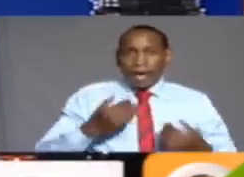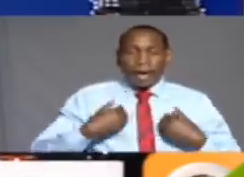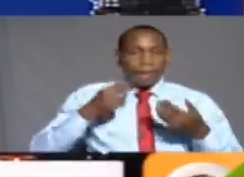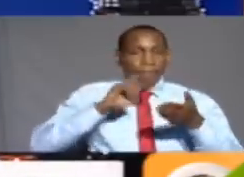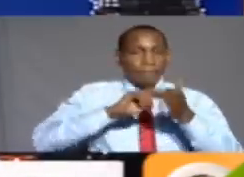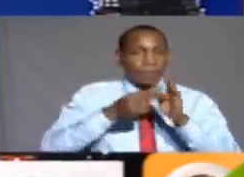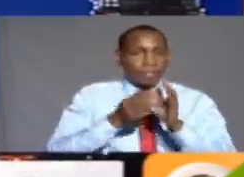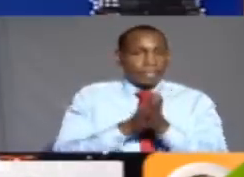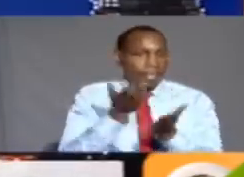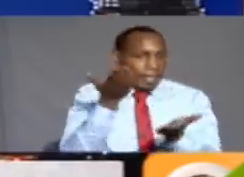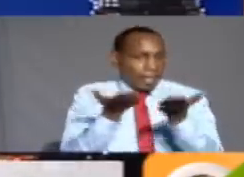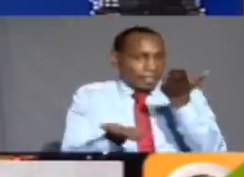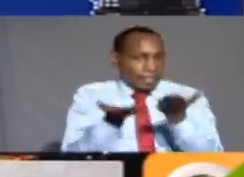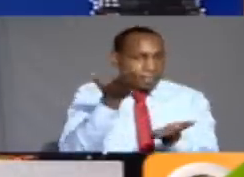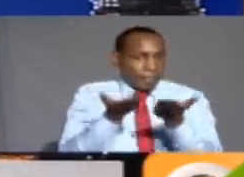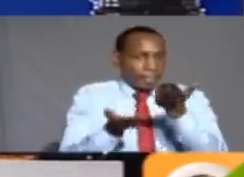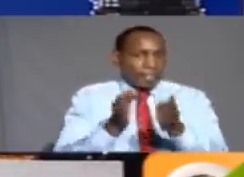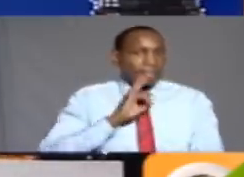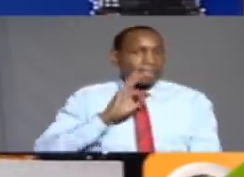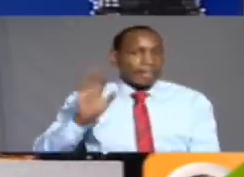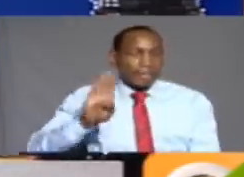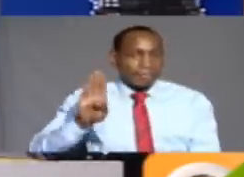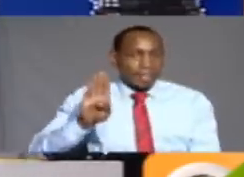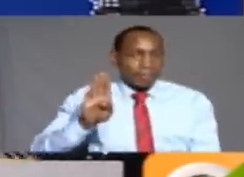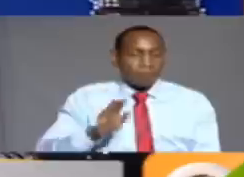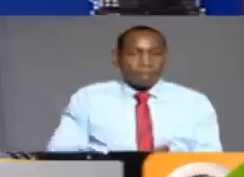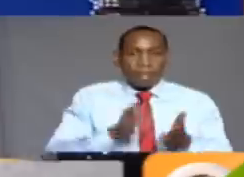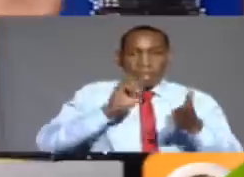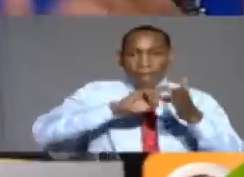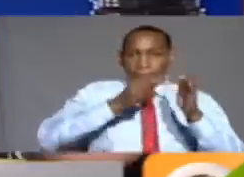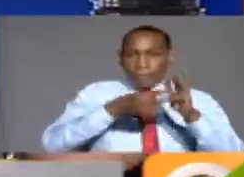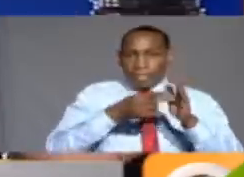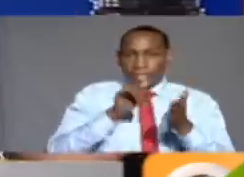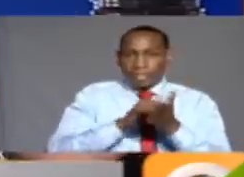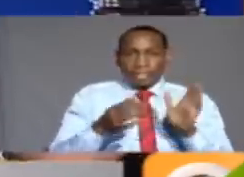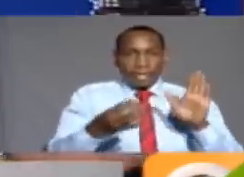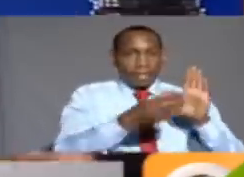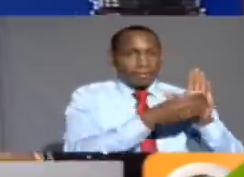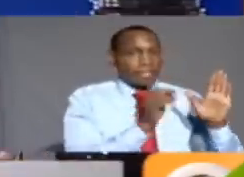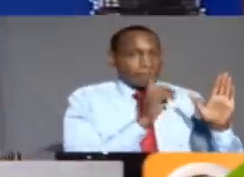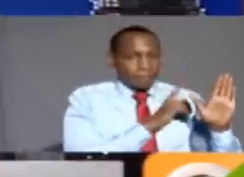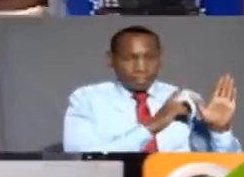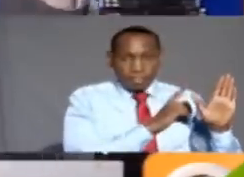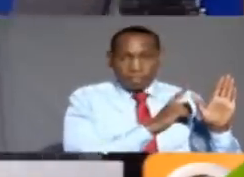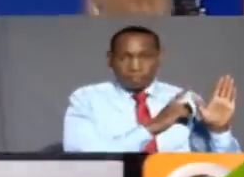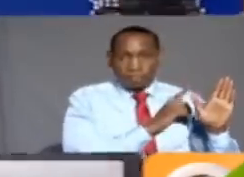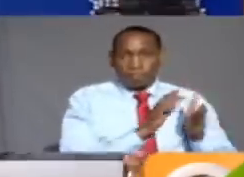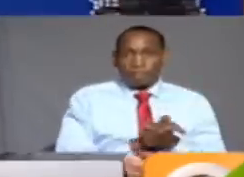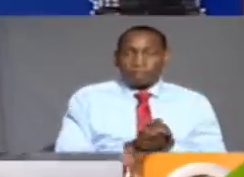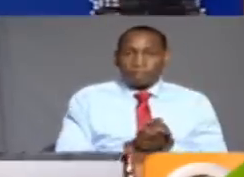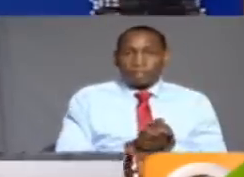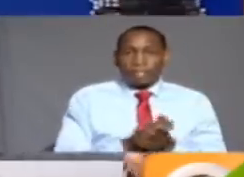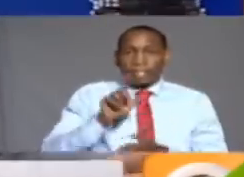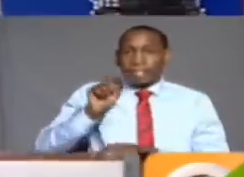I estimate them at 300 billion. That's true. Projects that were advertised and they were tendered for, and you